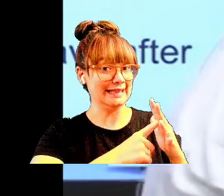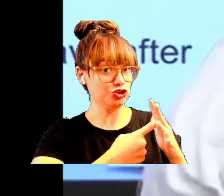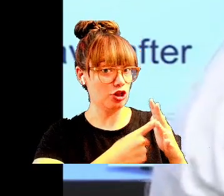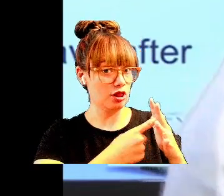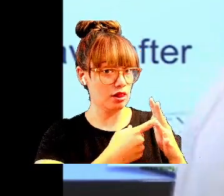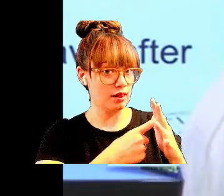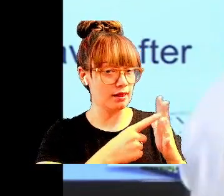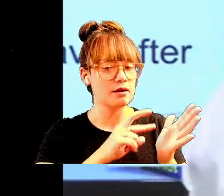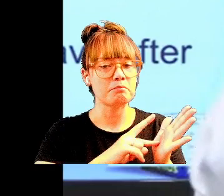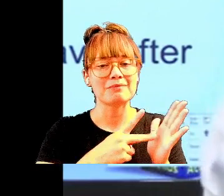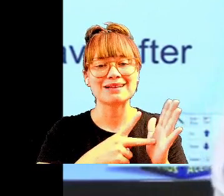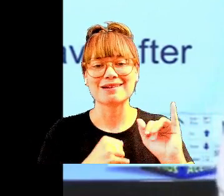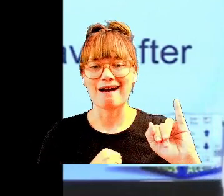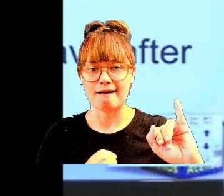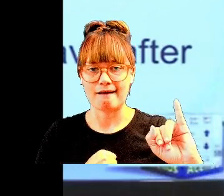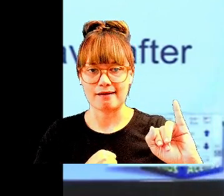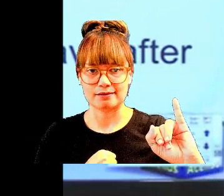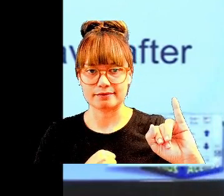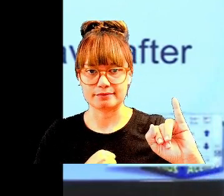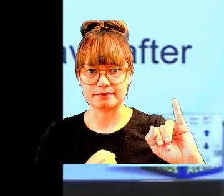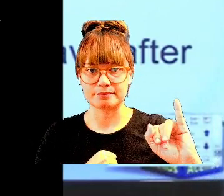the initial amount.